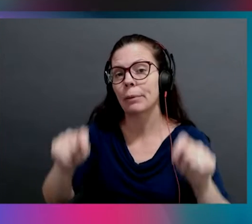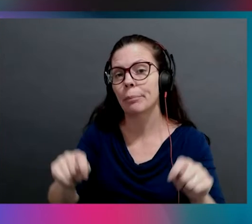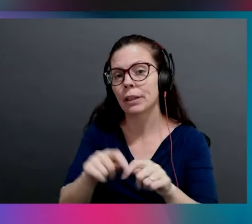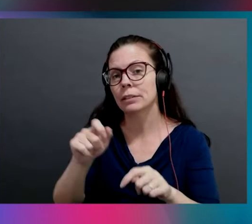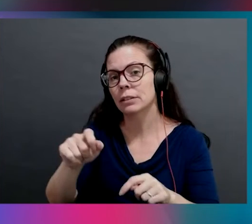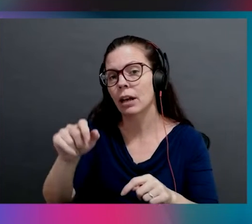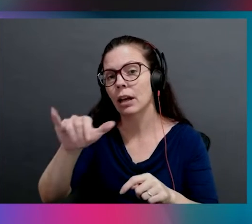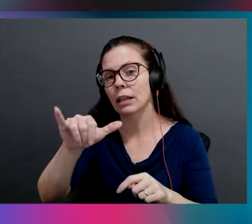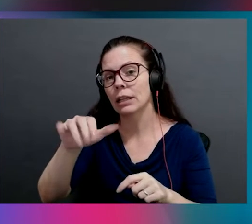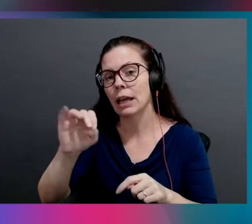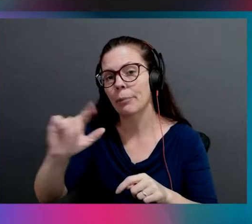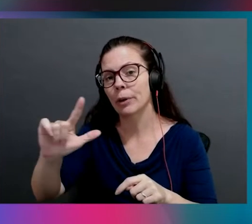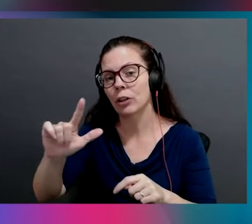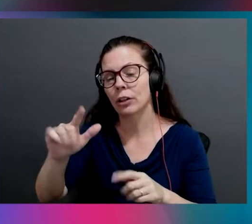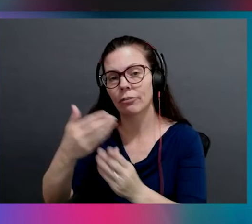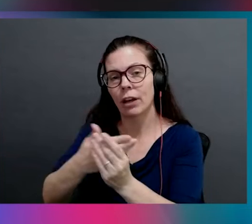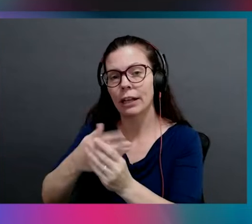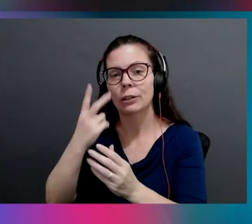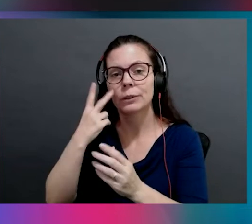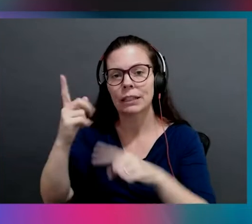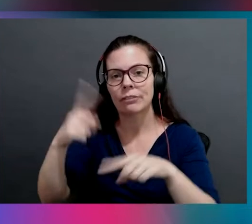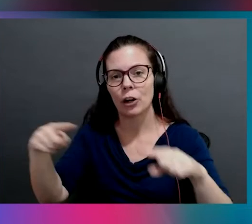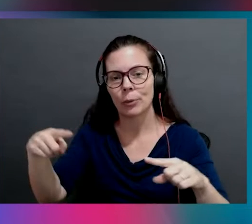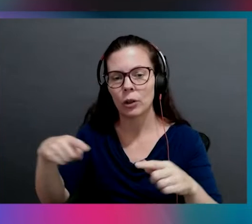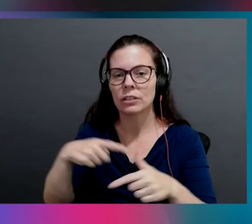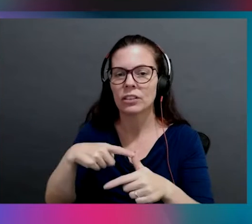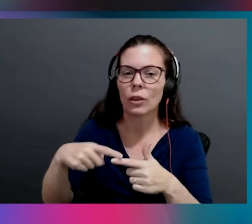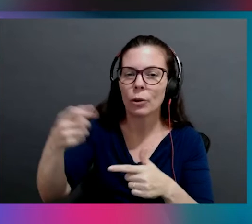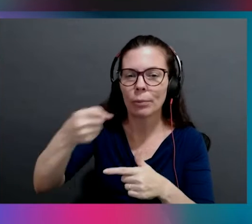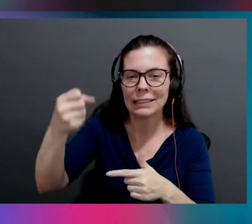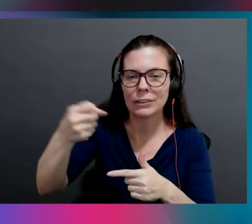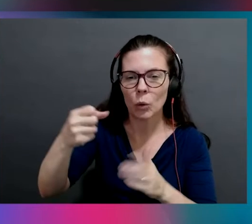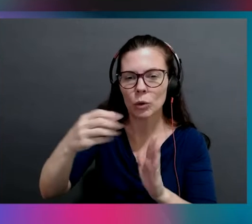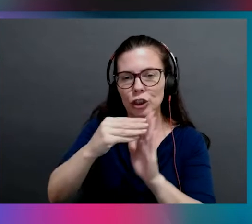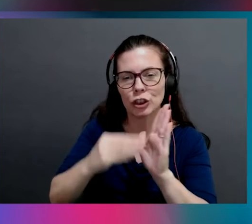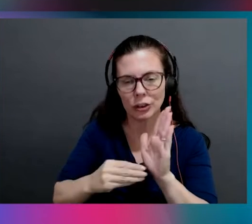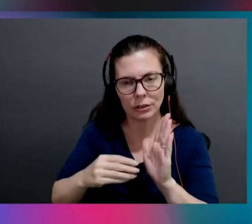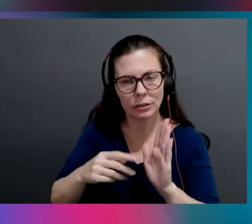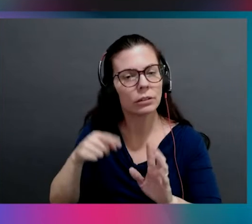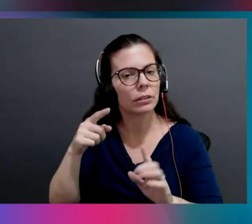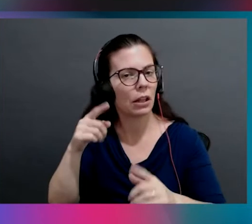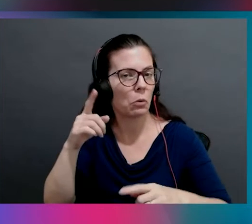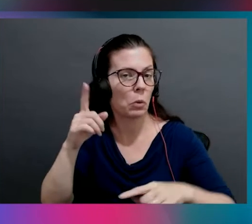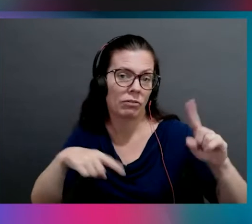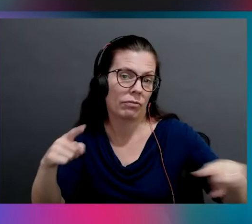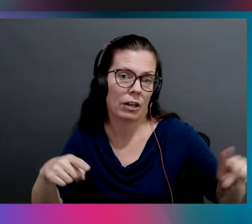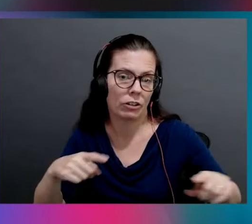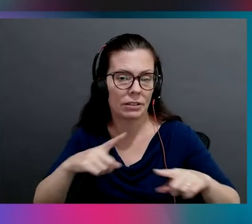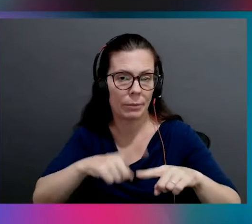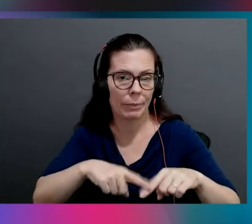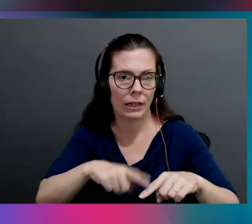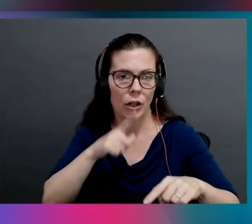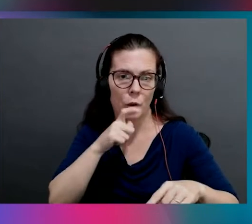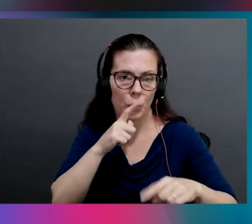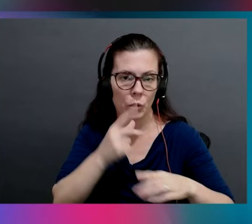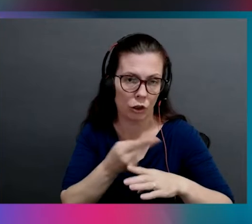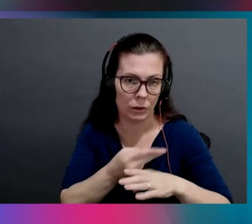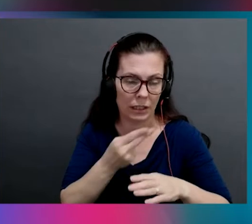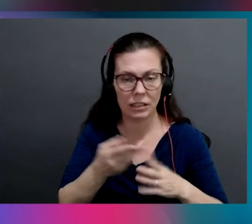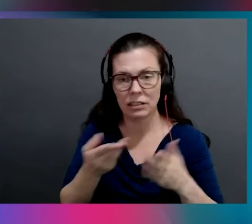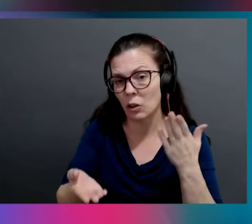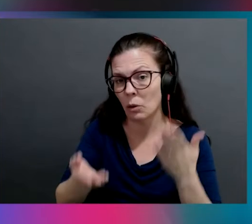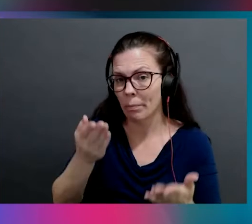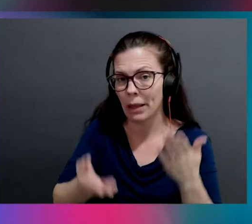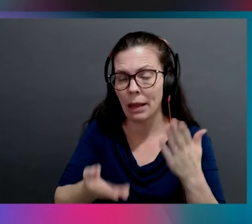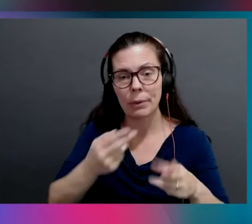all these variables. So these are basically placeholders or the variables which might be different for different users. So you might want to